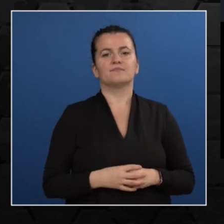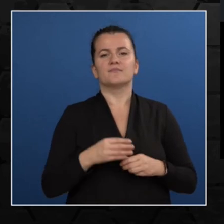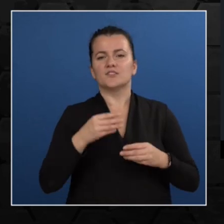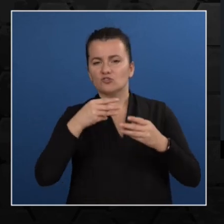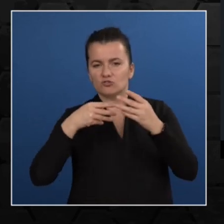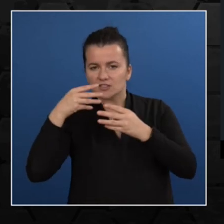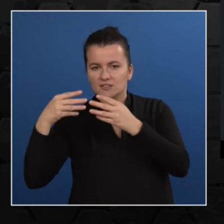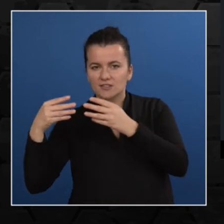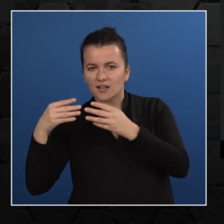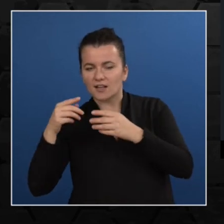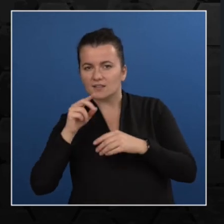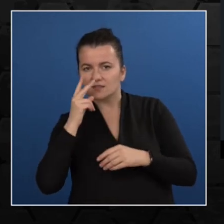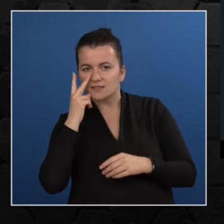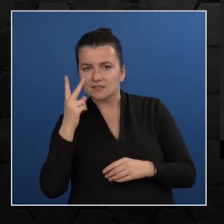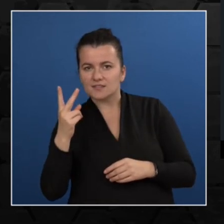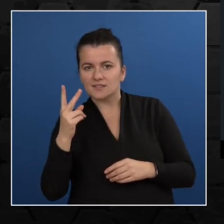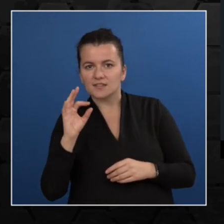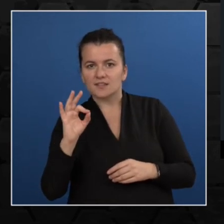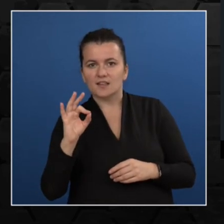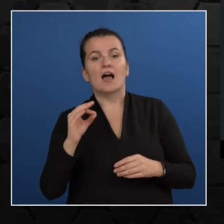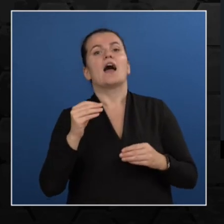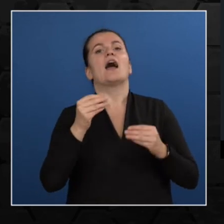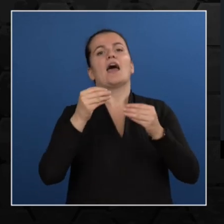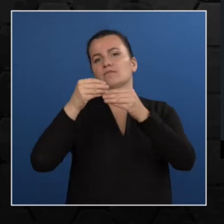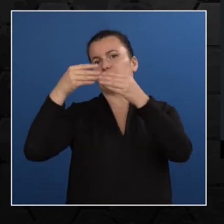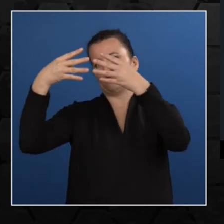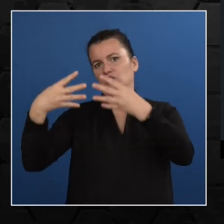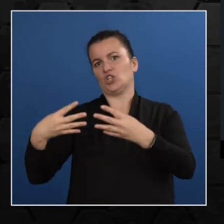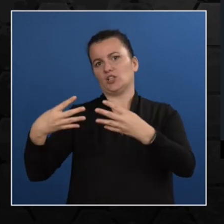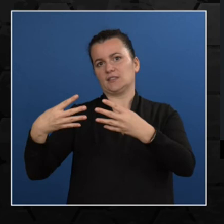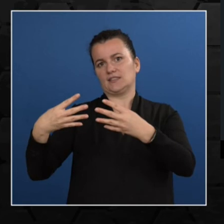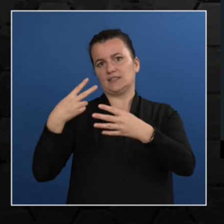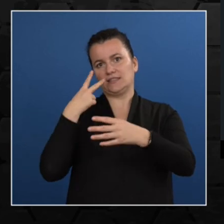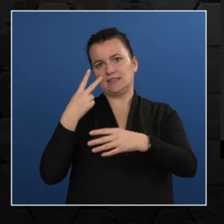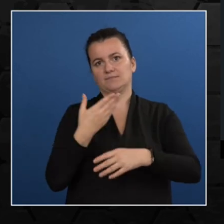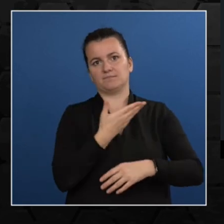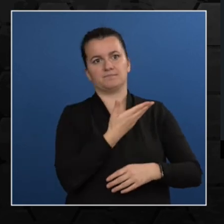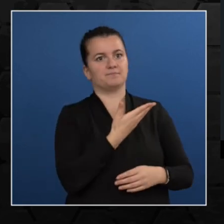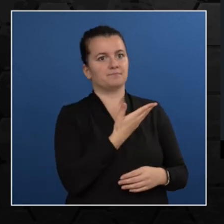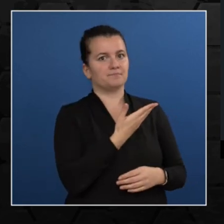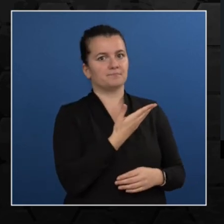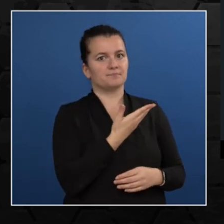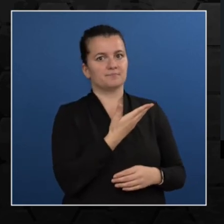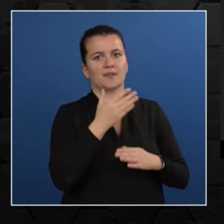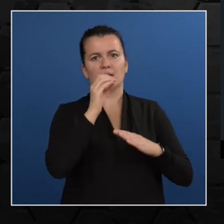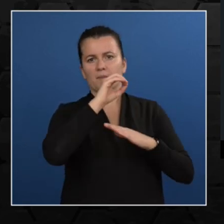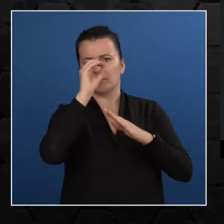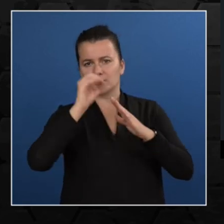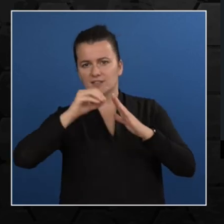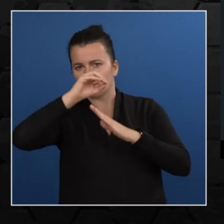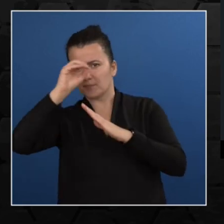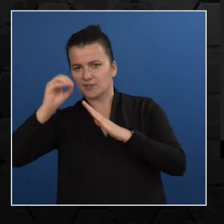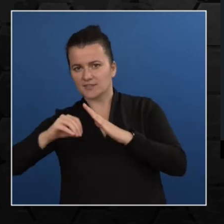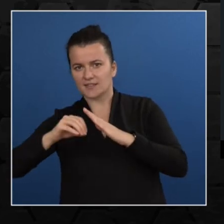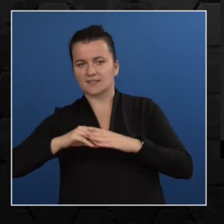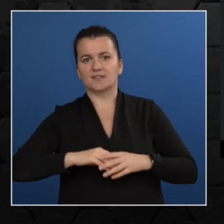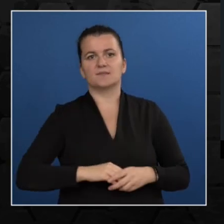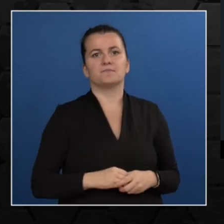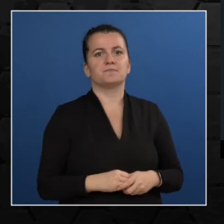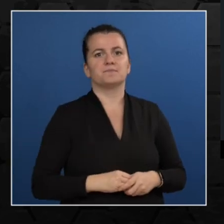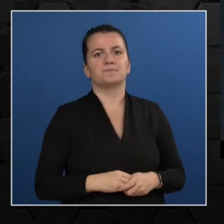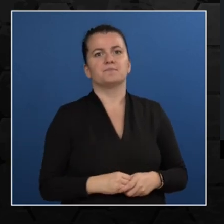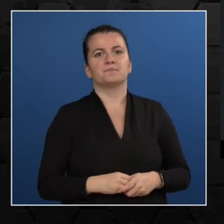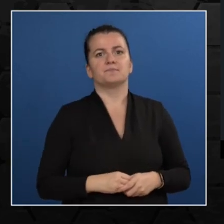So for the results, this is how the results summary is going to be like. So now after you finish training, it's going to show you a summary of the